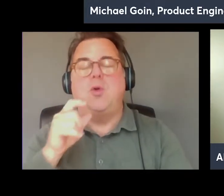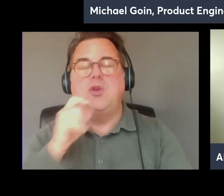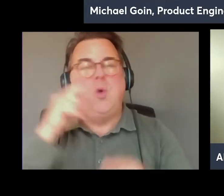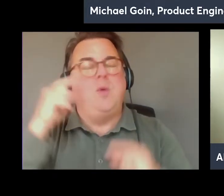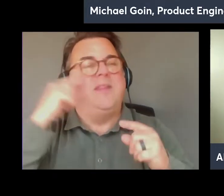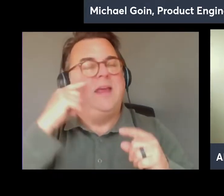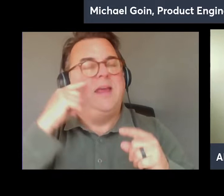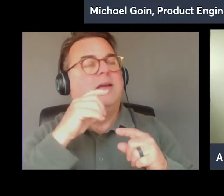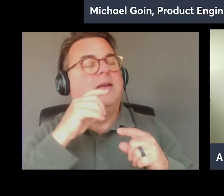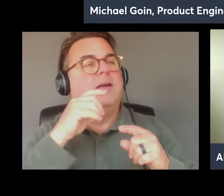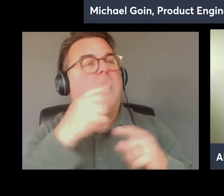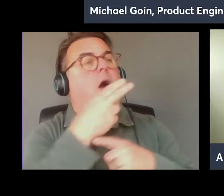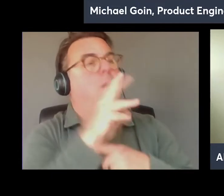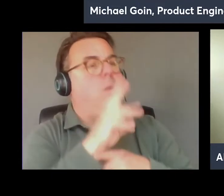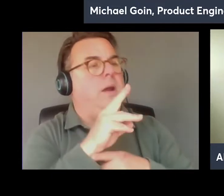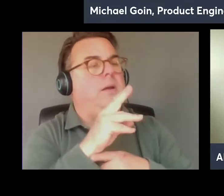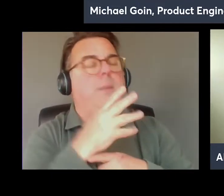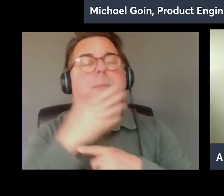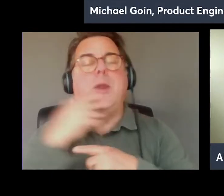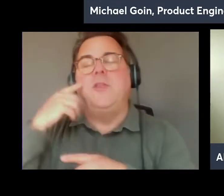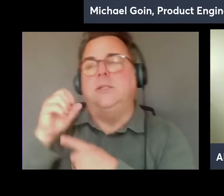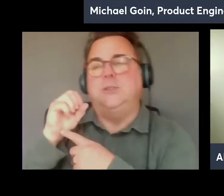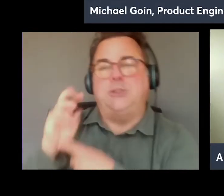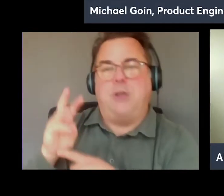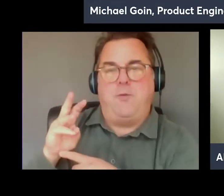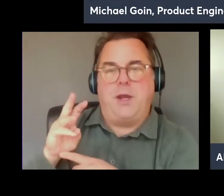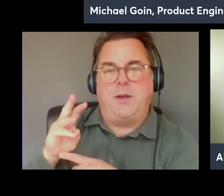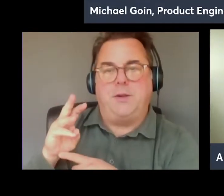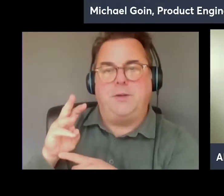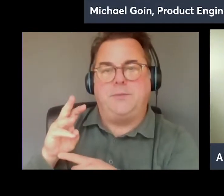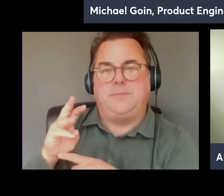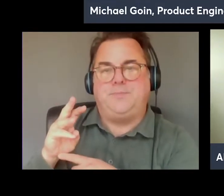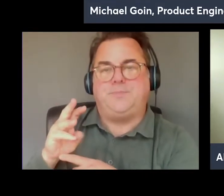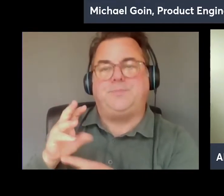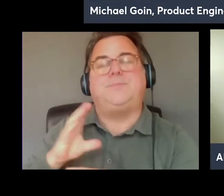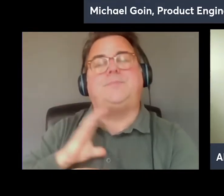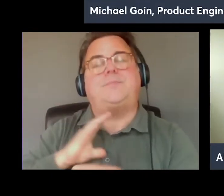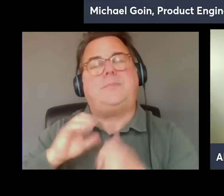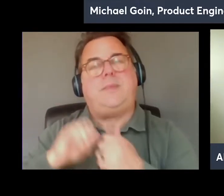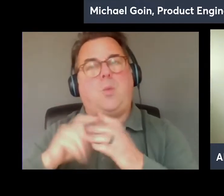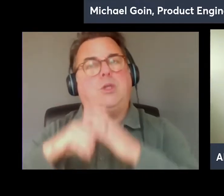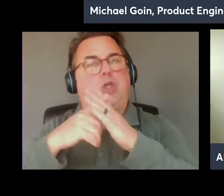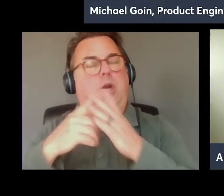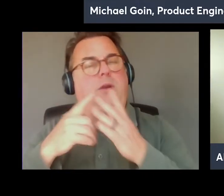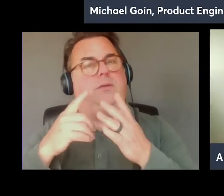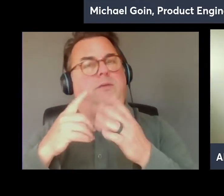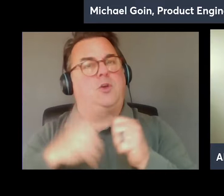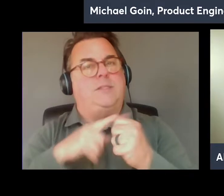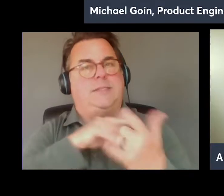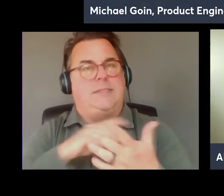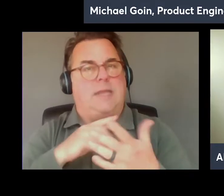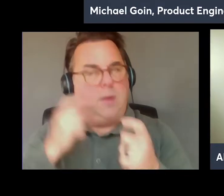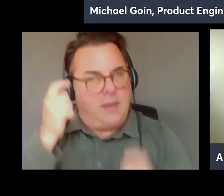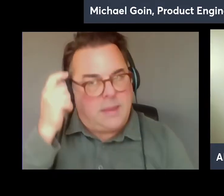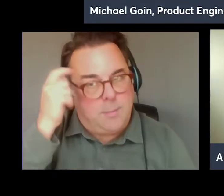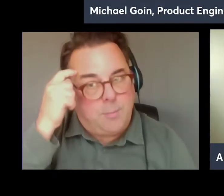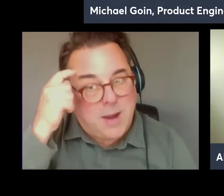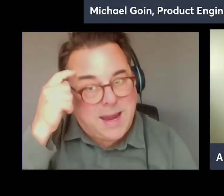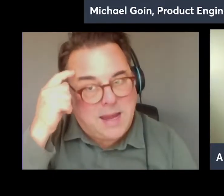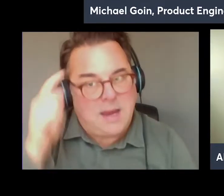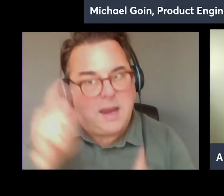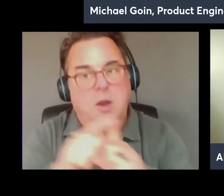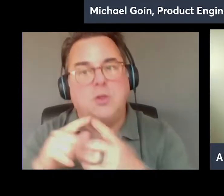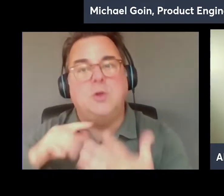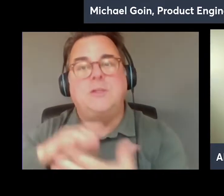so Neural Magic started with this sort of fundamental question of studying the brain and studying connectomics by our